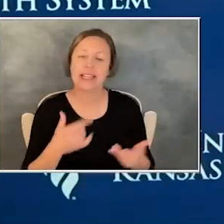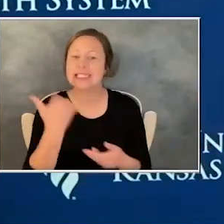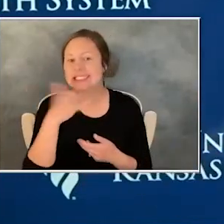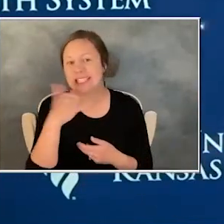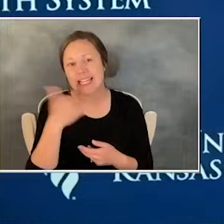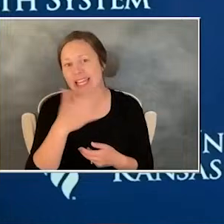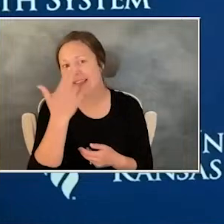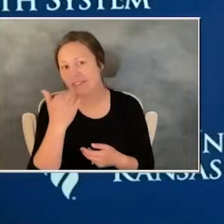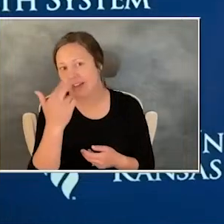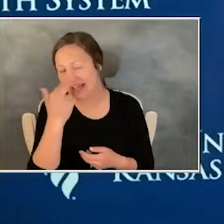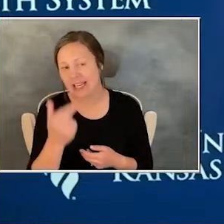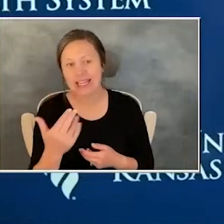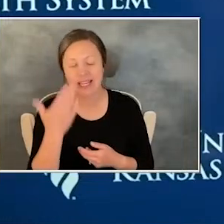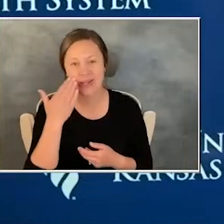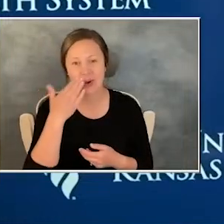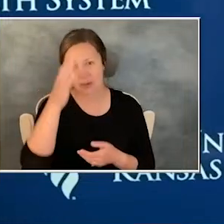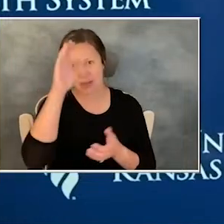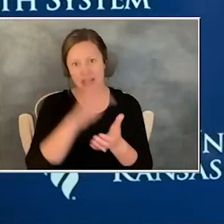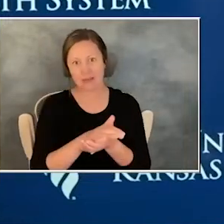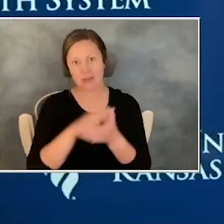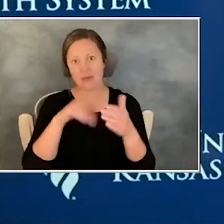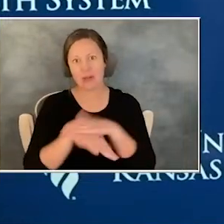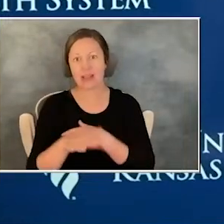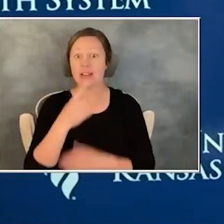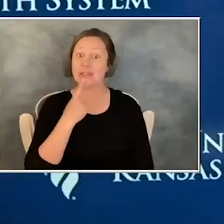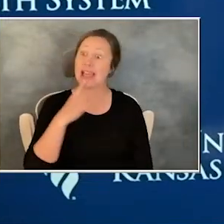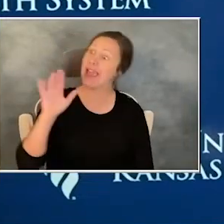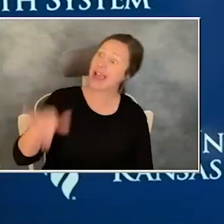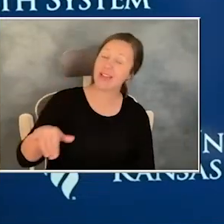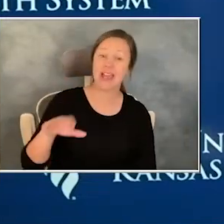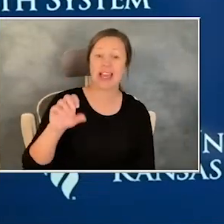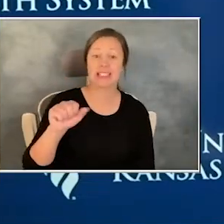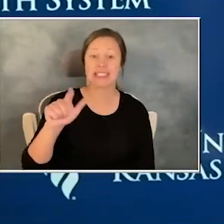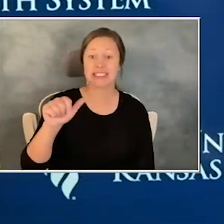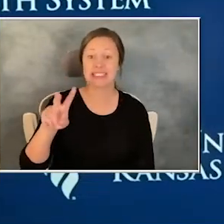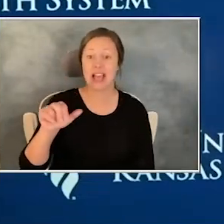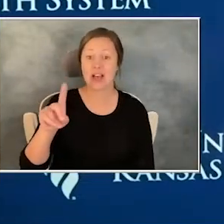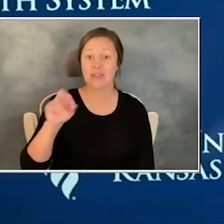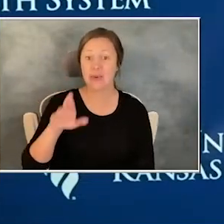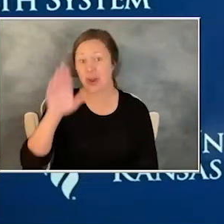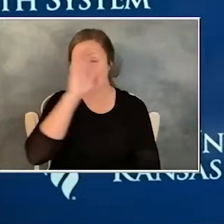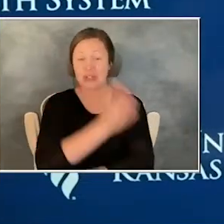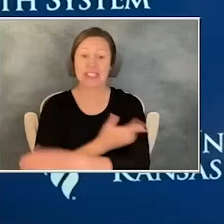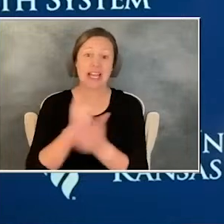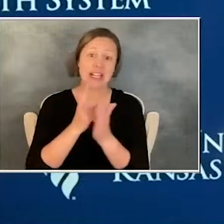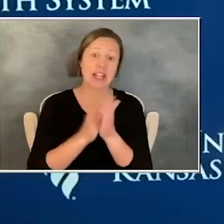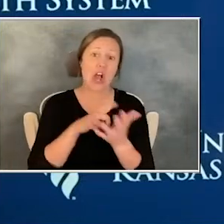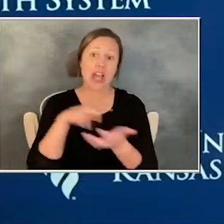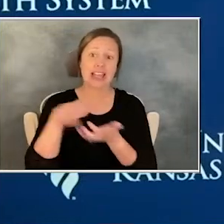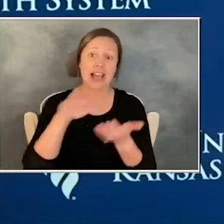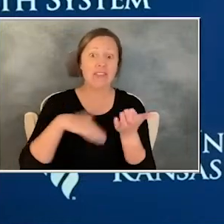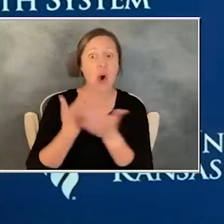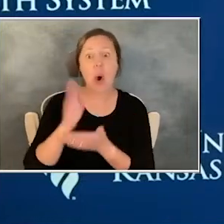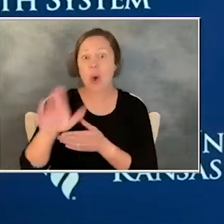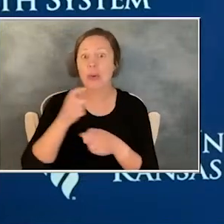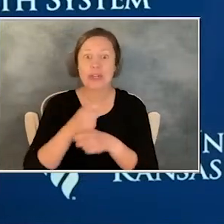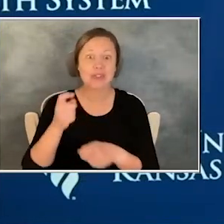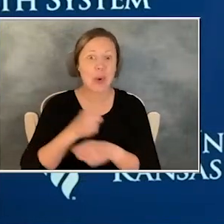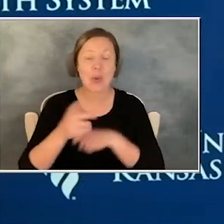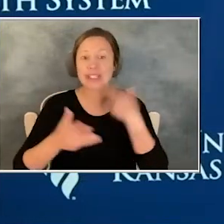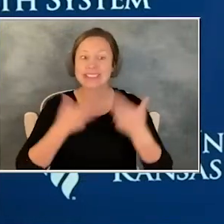or my husband will walk in and I'll say, "That's Salvador, your son-in-law. He laughs at all your jokes," and oh yeah, I want